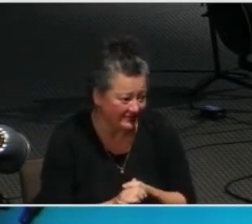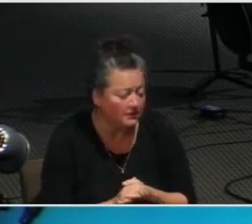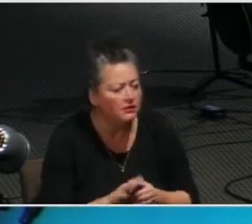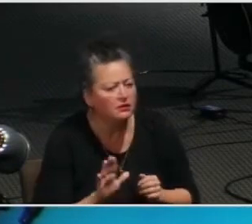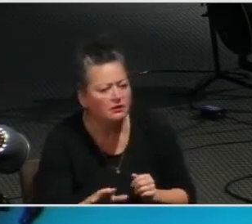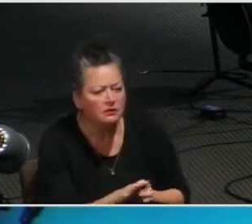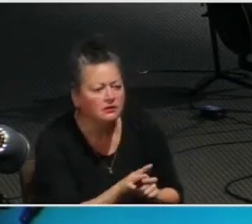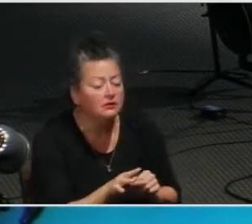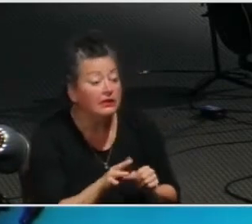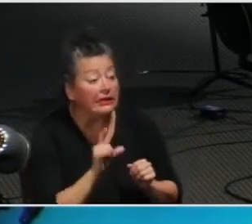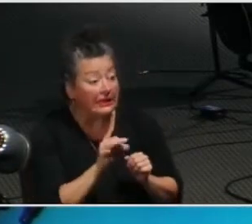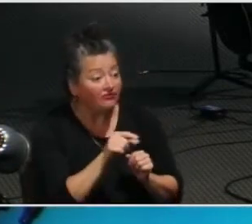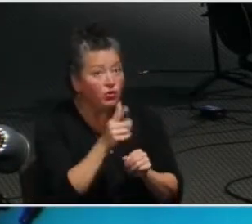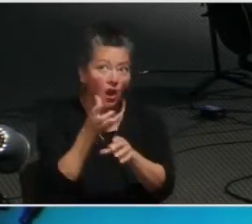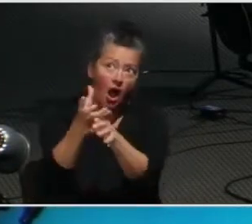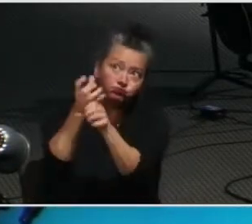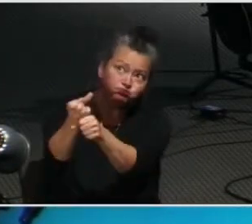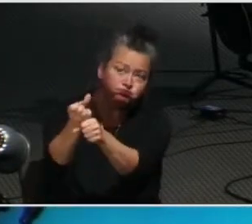judgment.